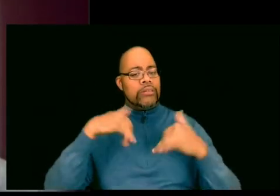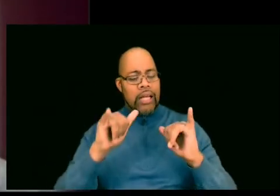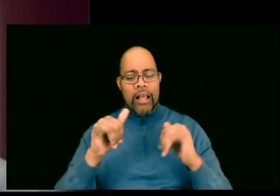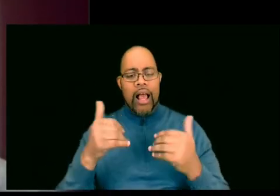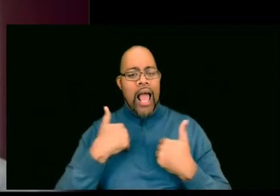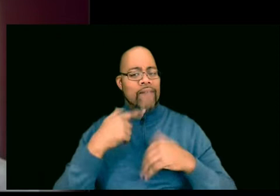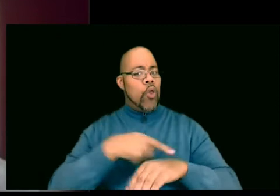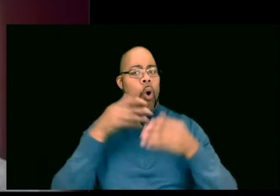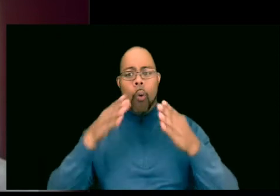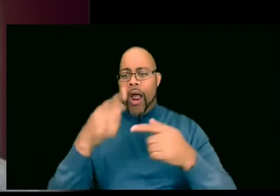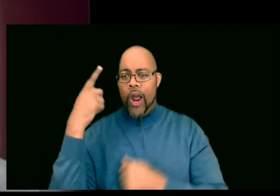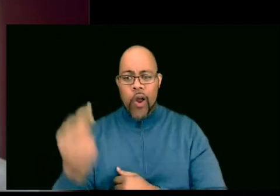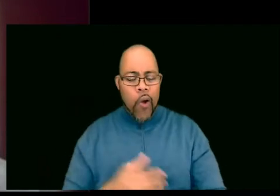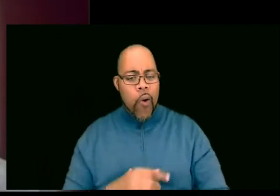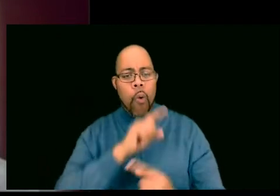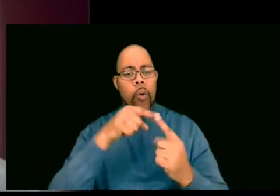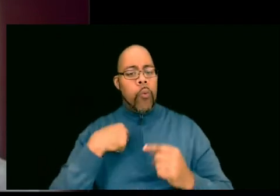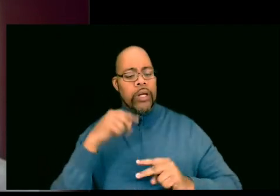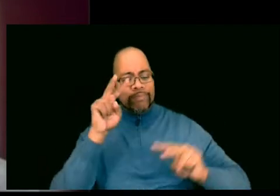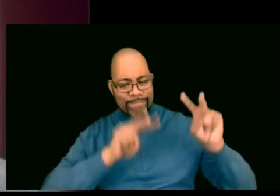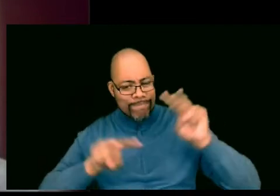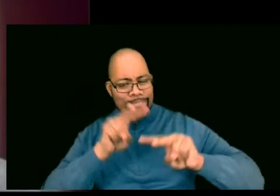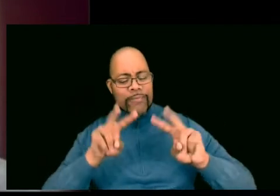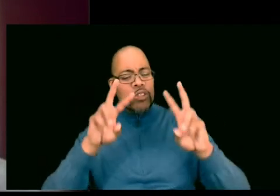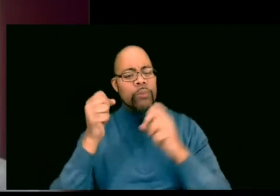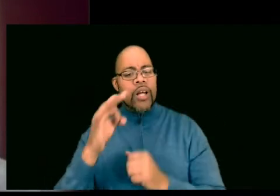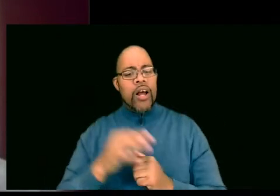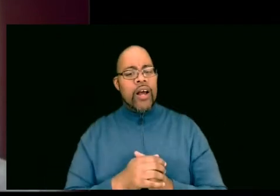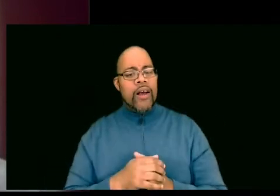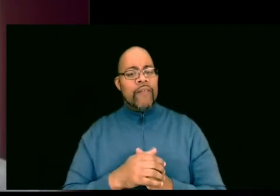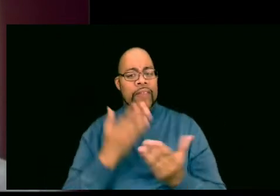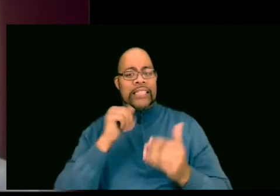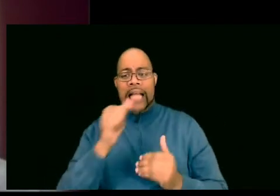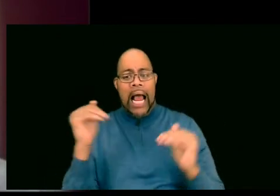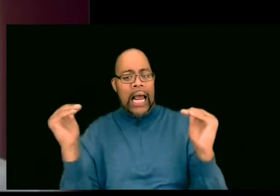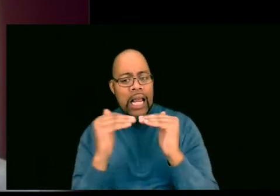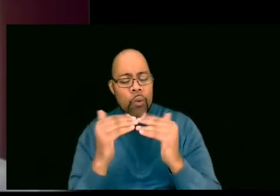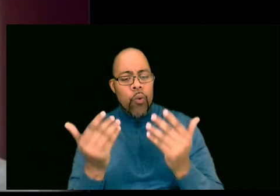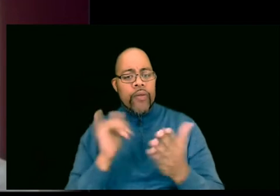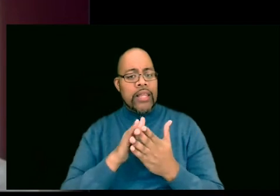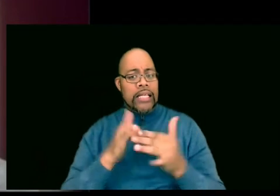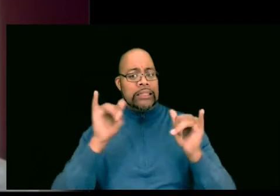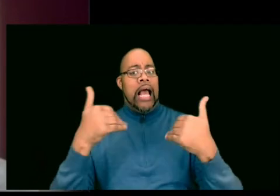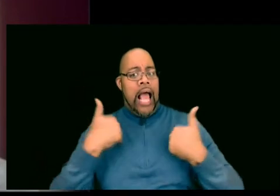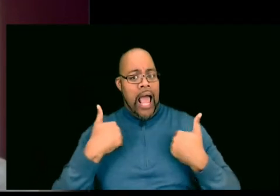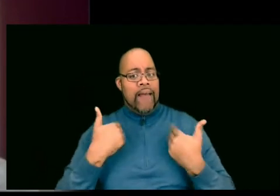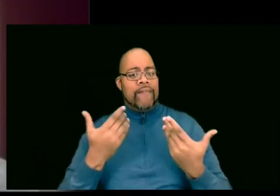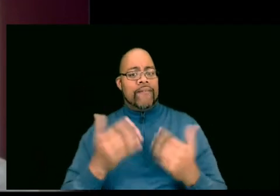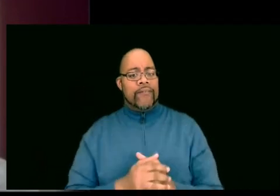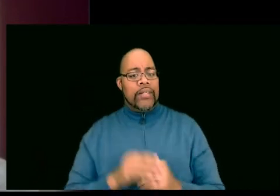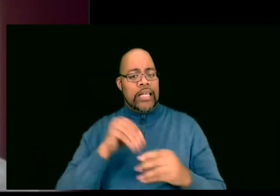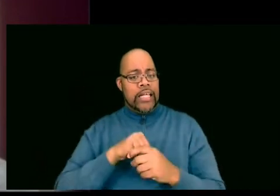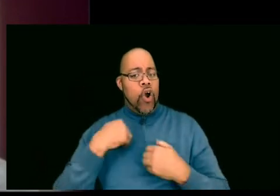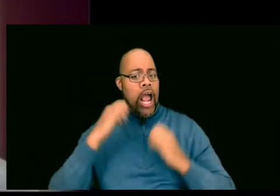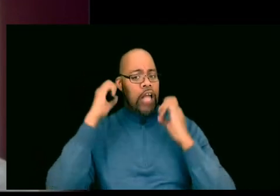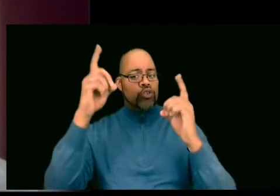So we still have a long ways to go when we look in terms of the inequities that exist